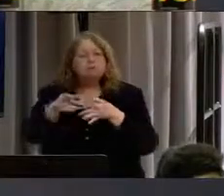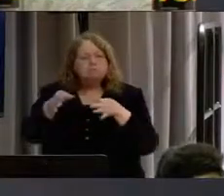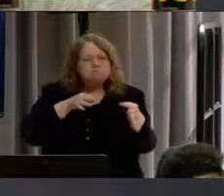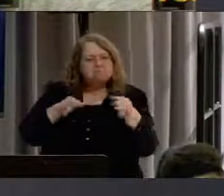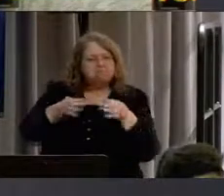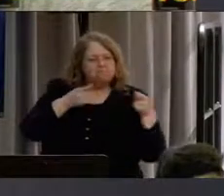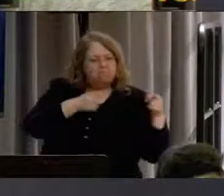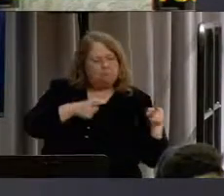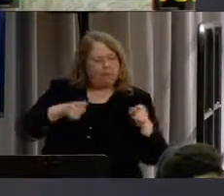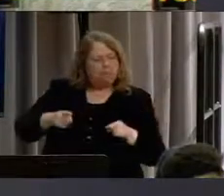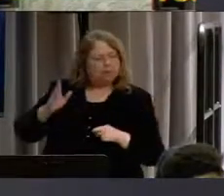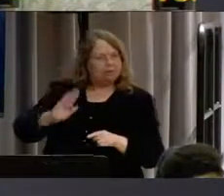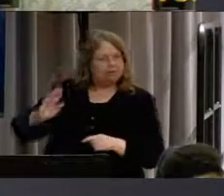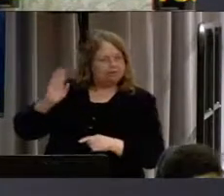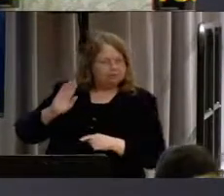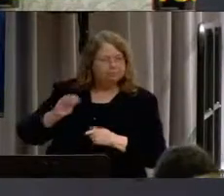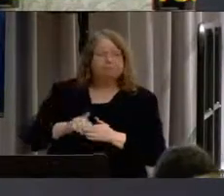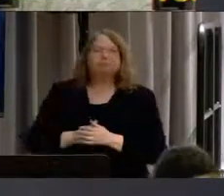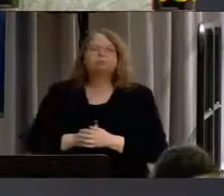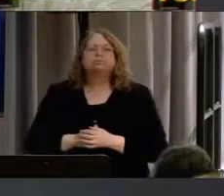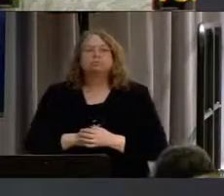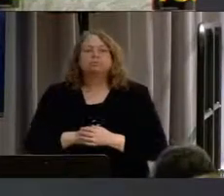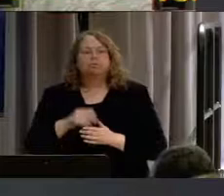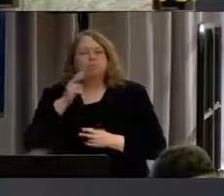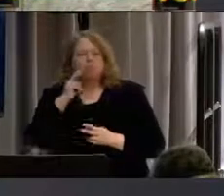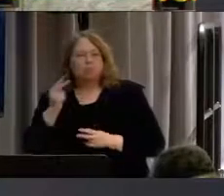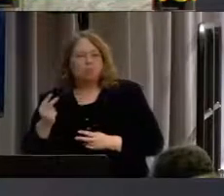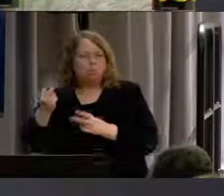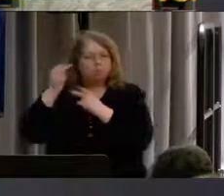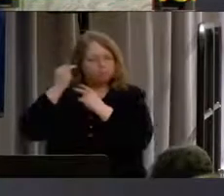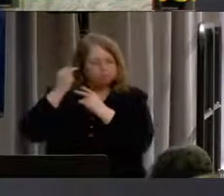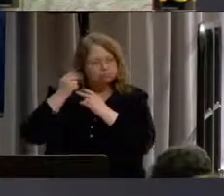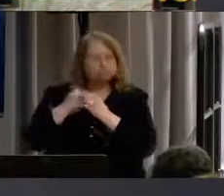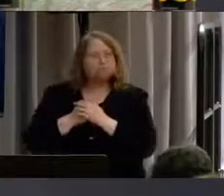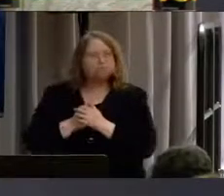of where we find ourselves in